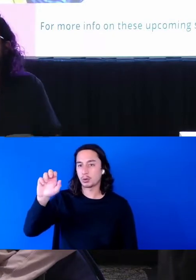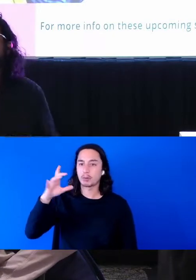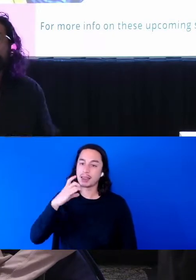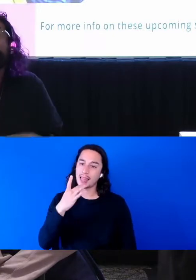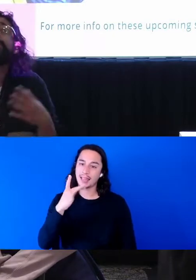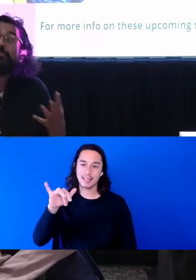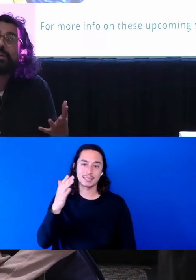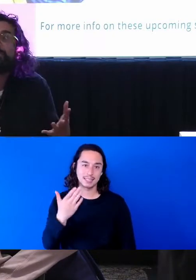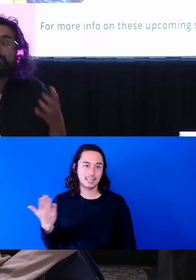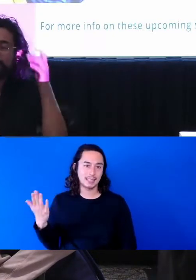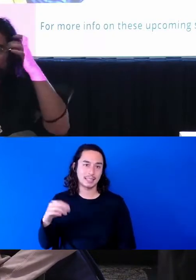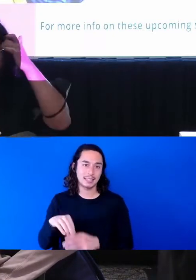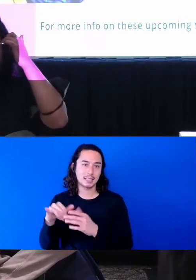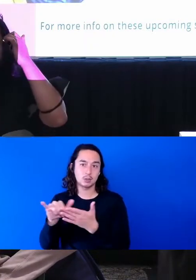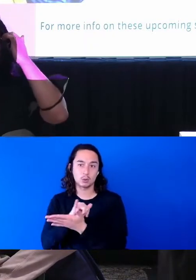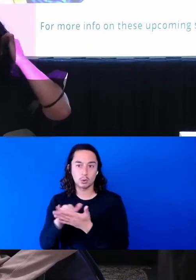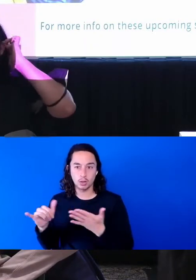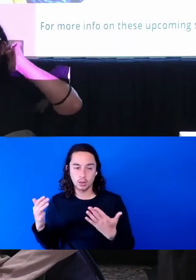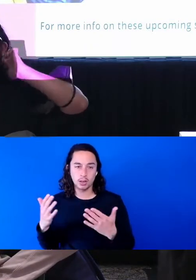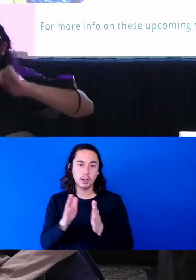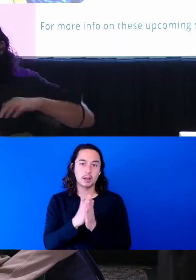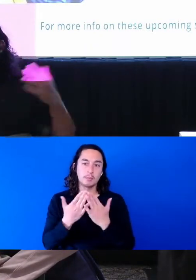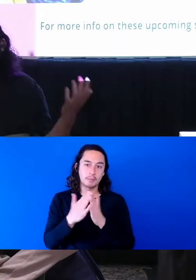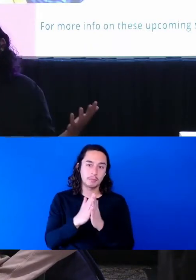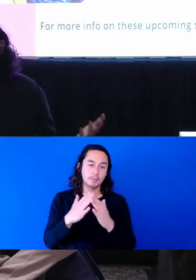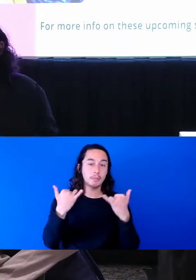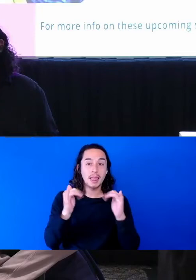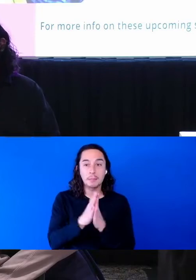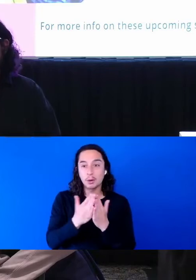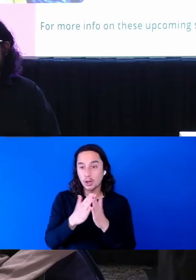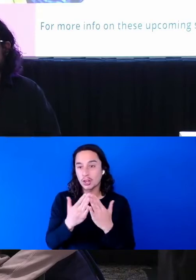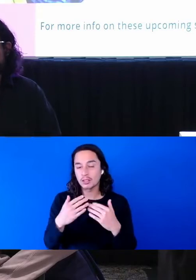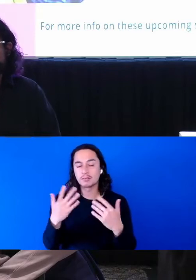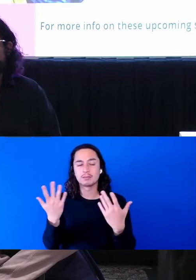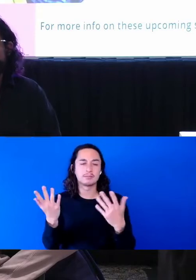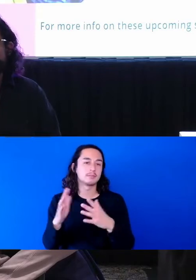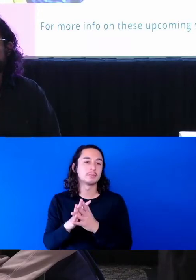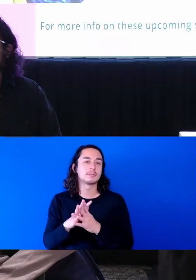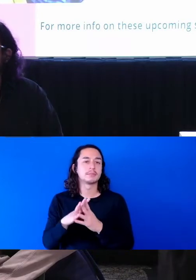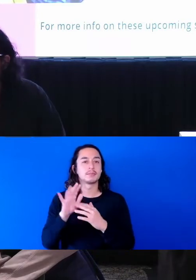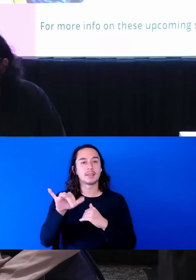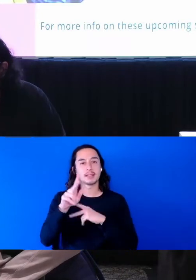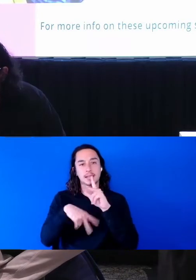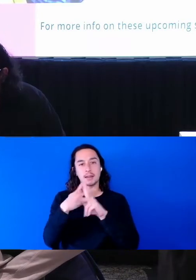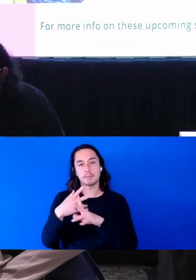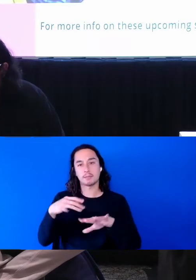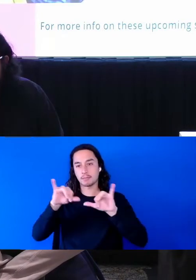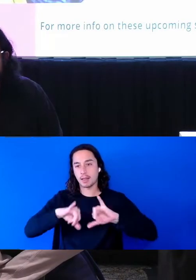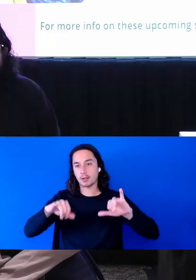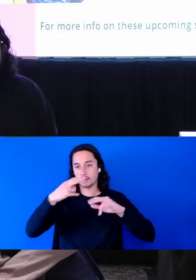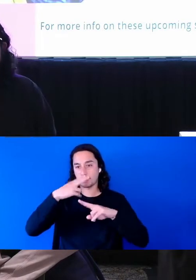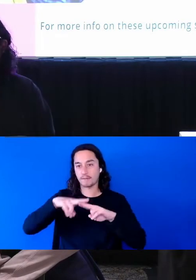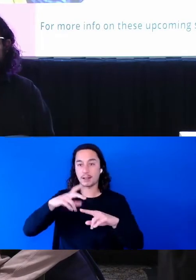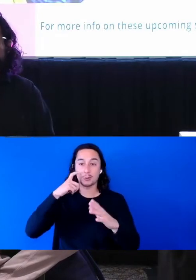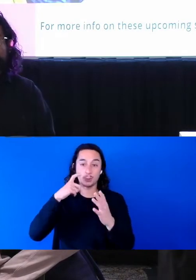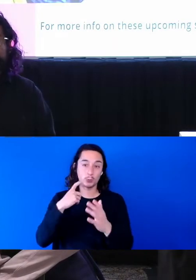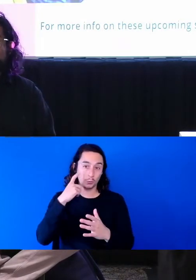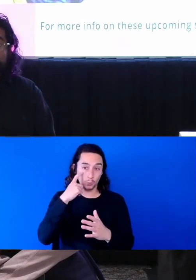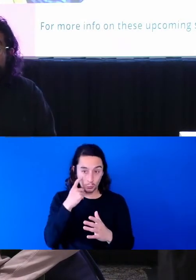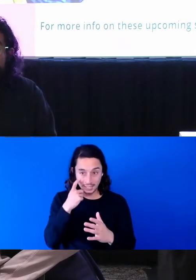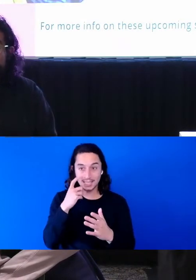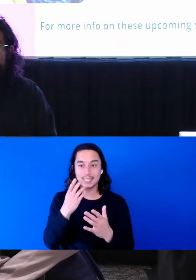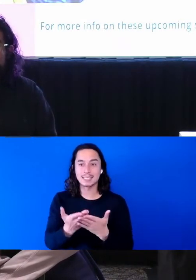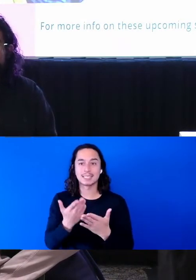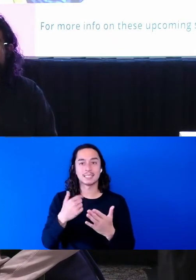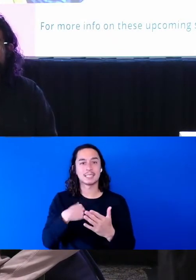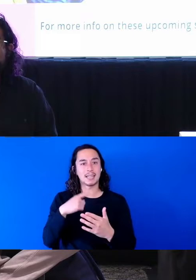here. And what can we do with the tube light? And so those kinds of patterns are fun to witness, and I think they're really important. And I think Pittsburgh has